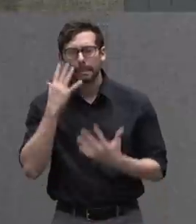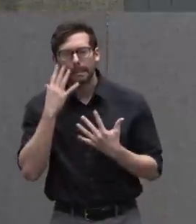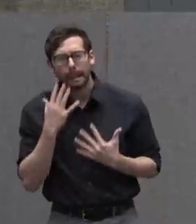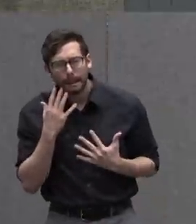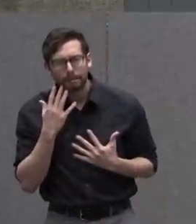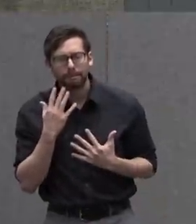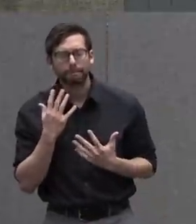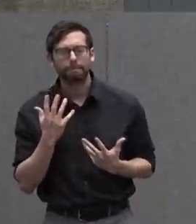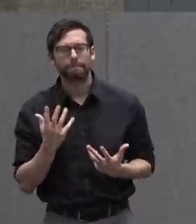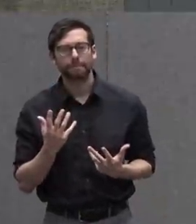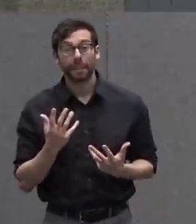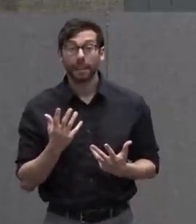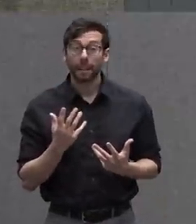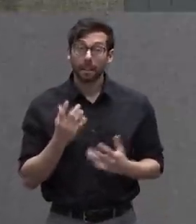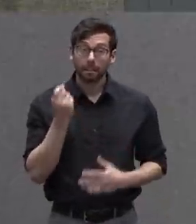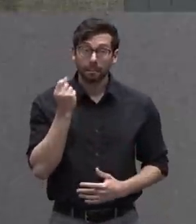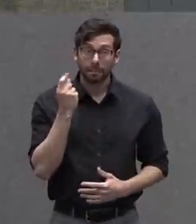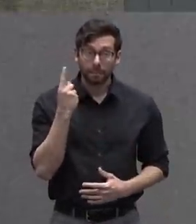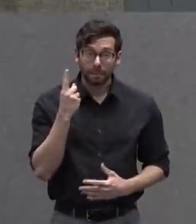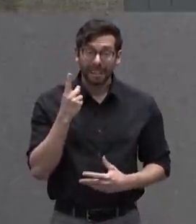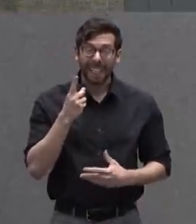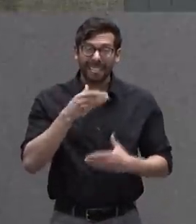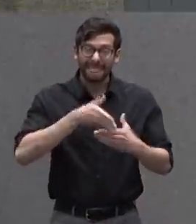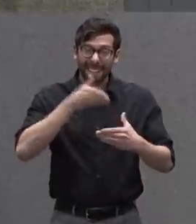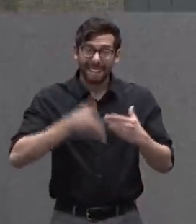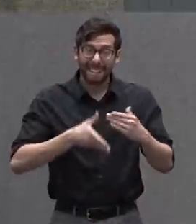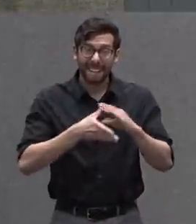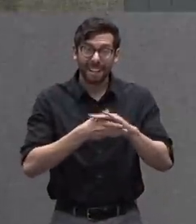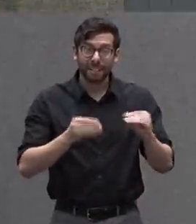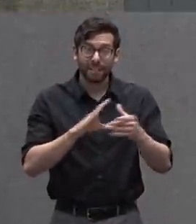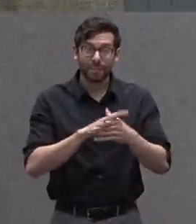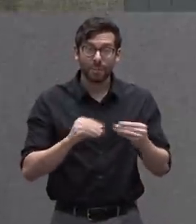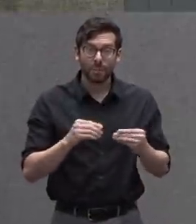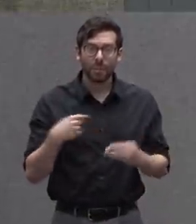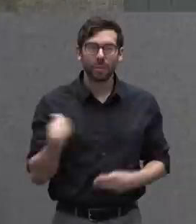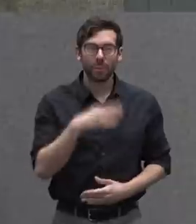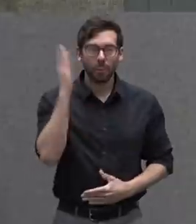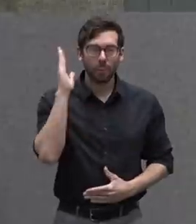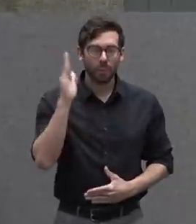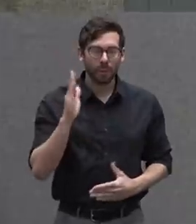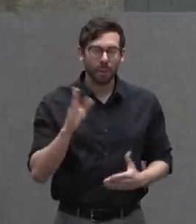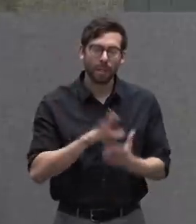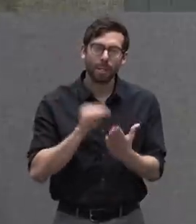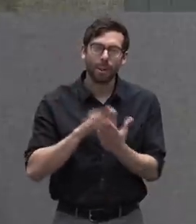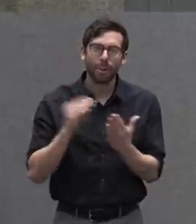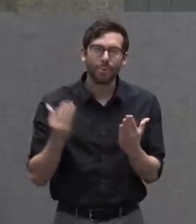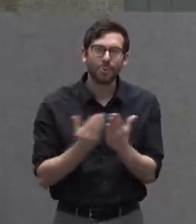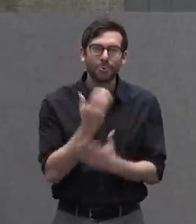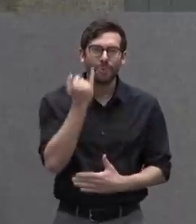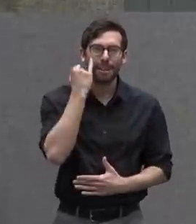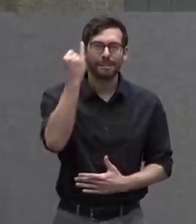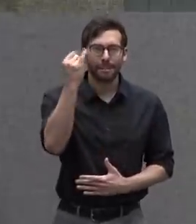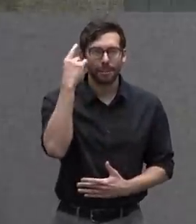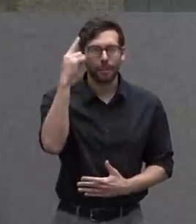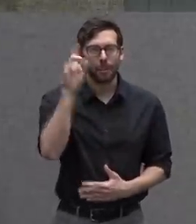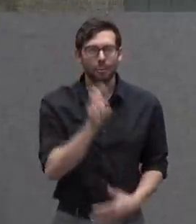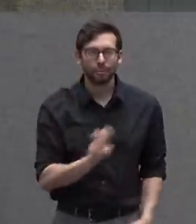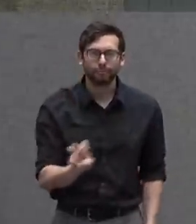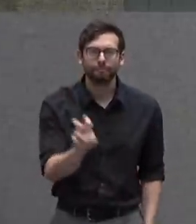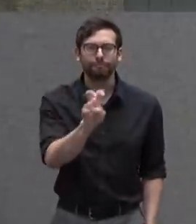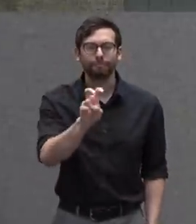have some new ideas for a journey that we can take. So this book,